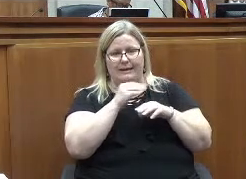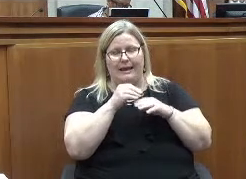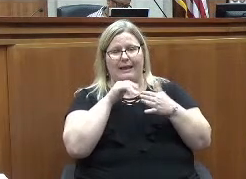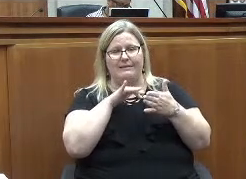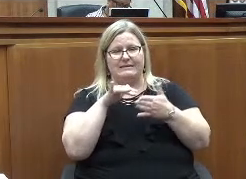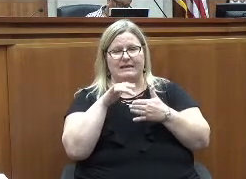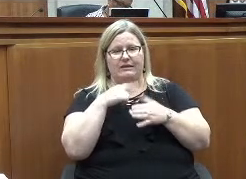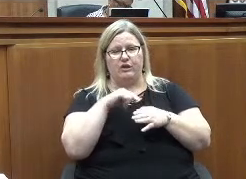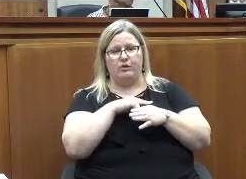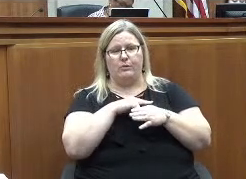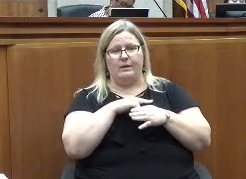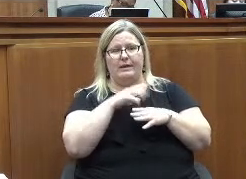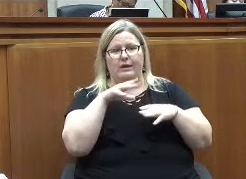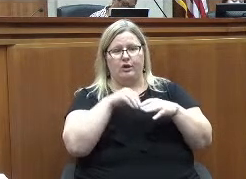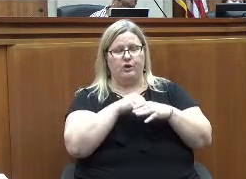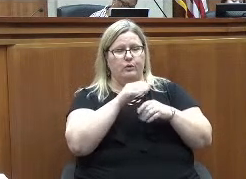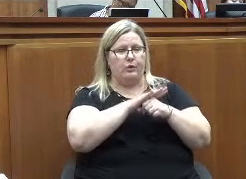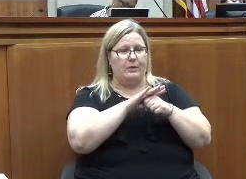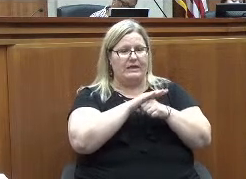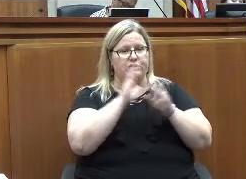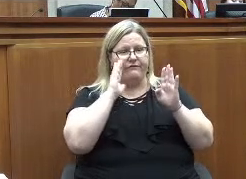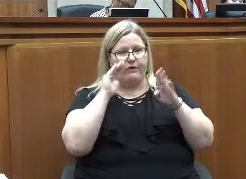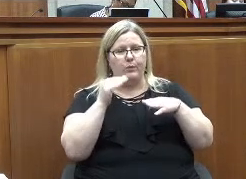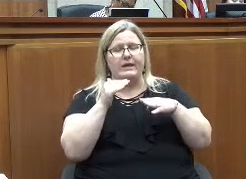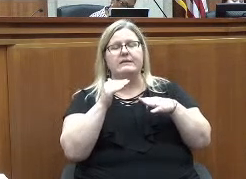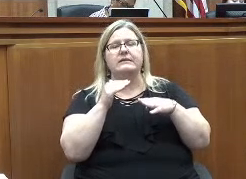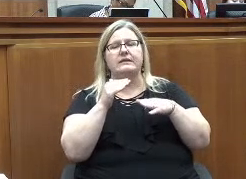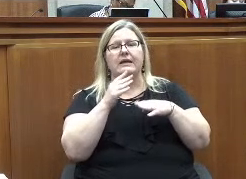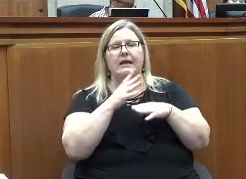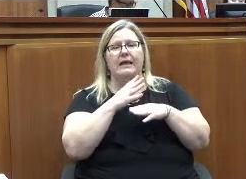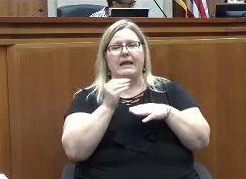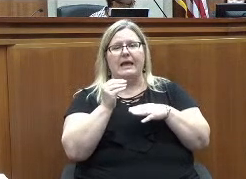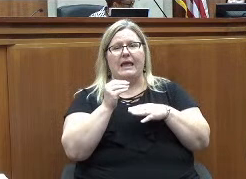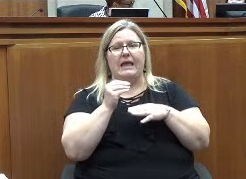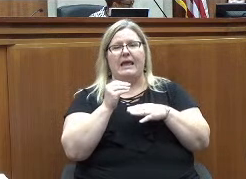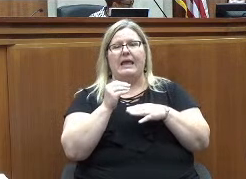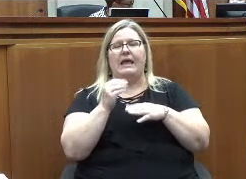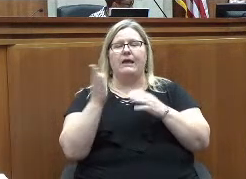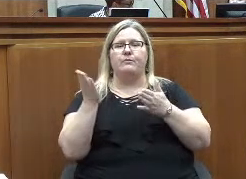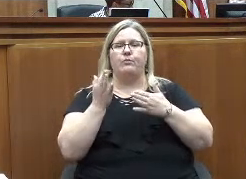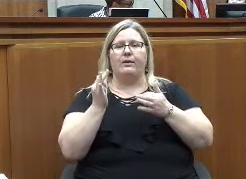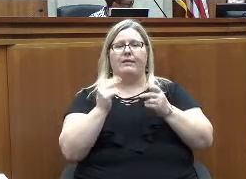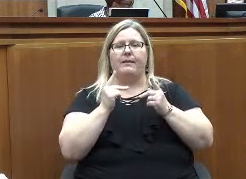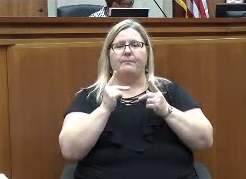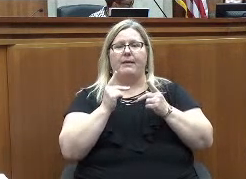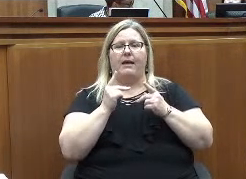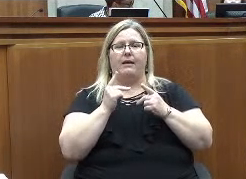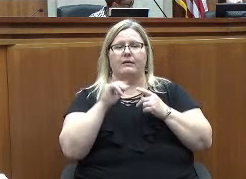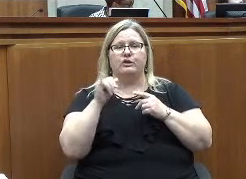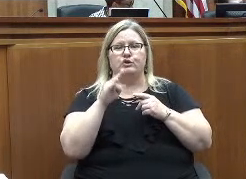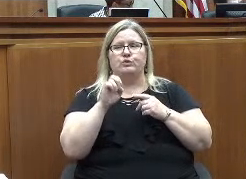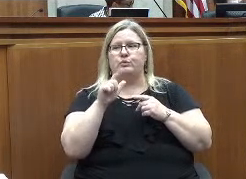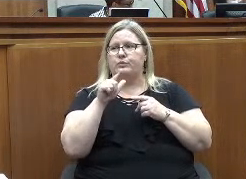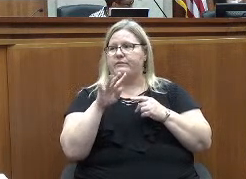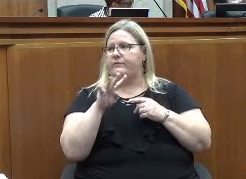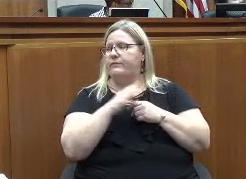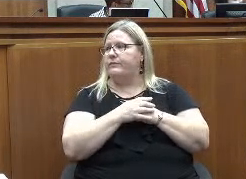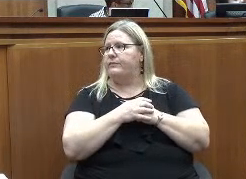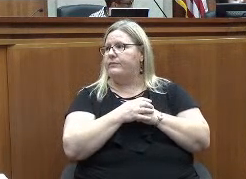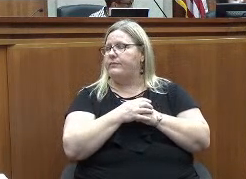would include location and focus, and it would be due June of 24. No, I see.